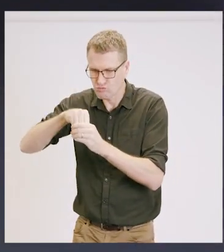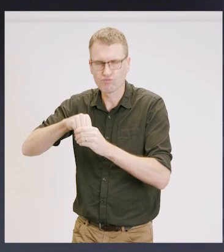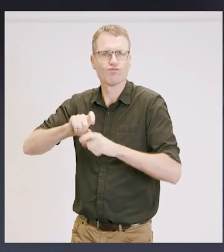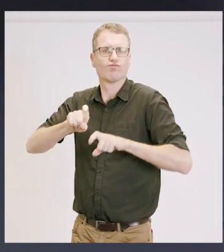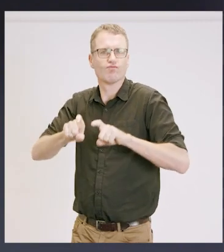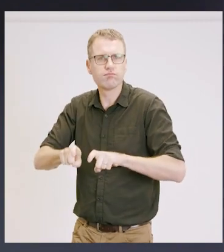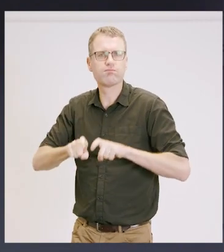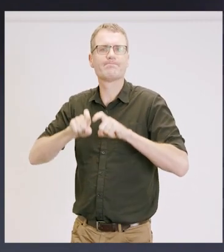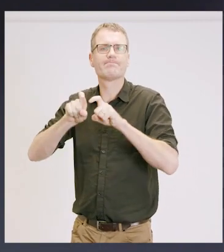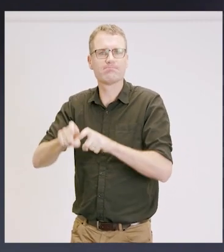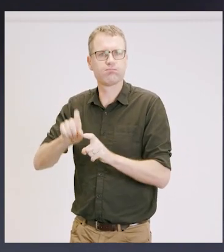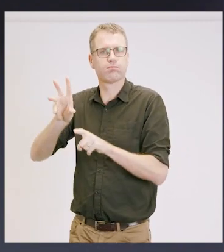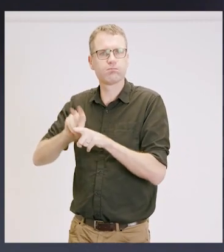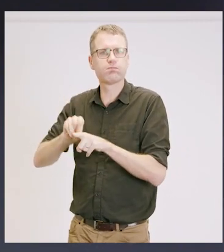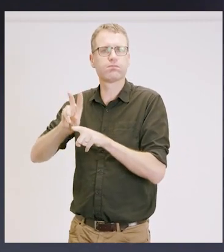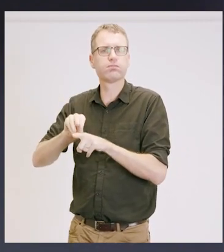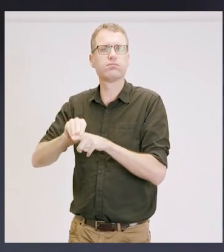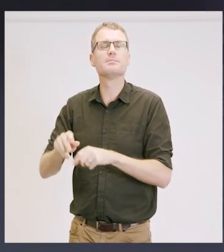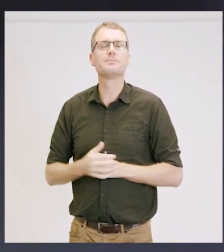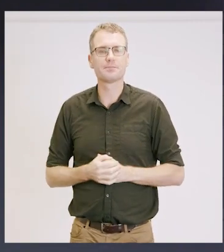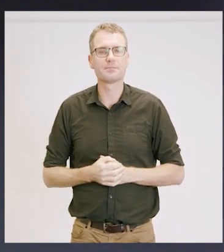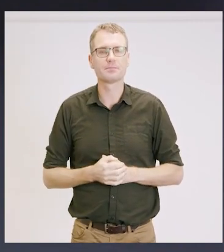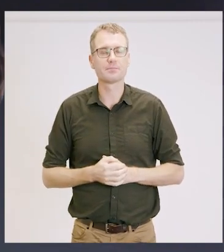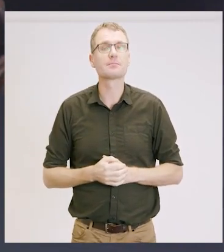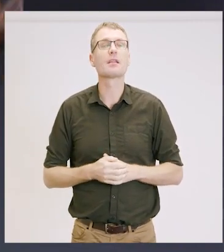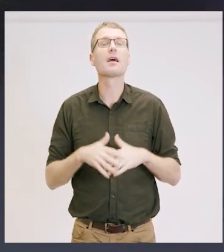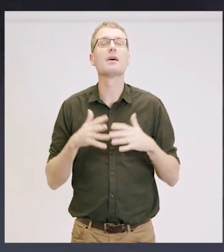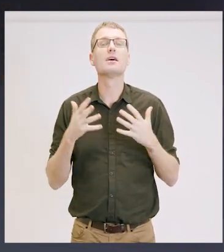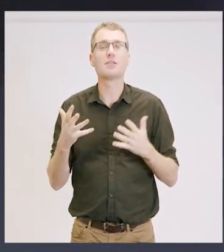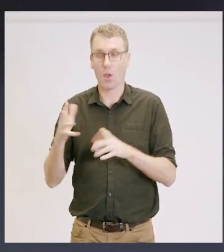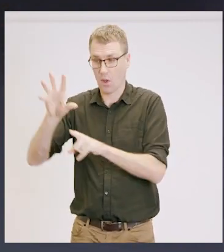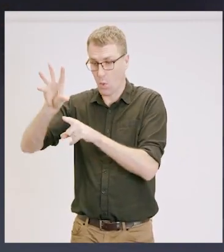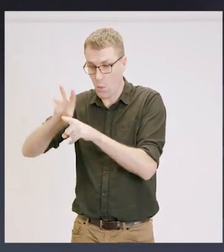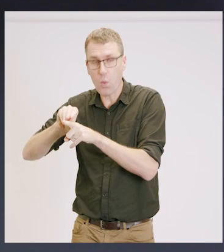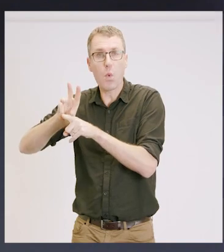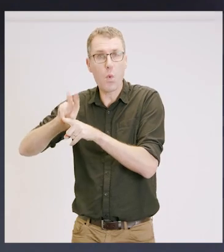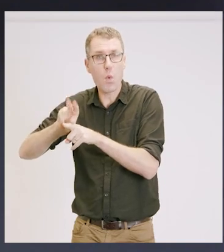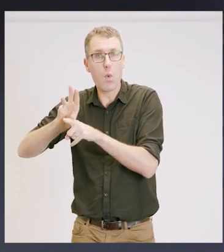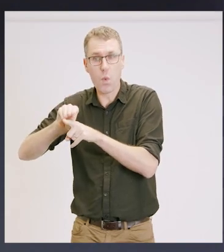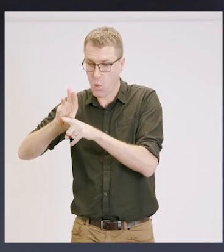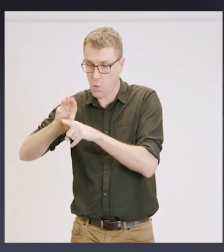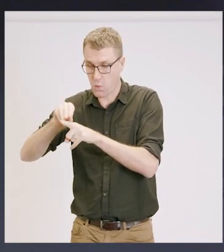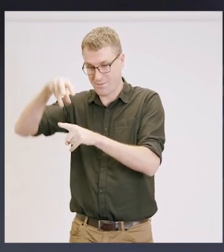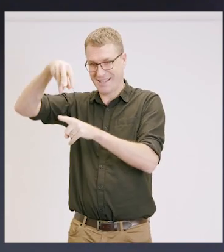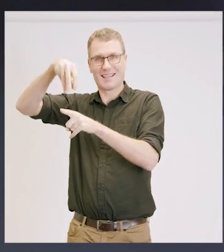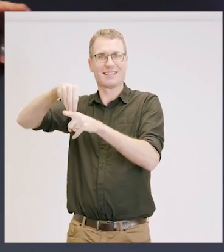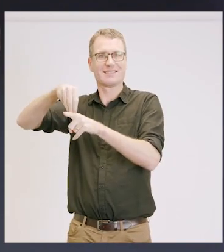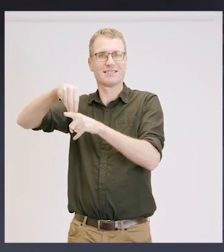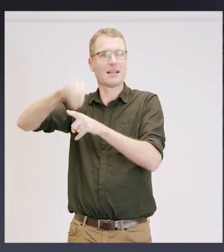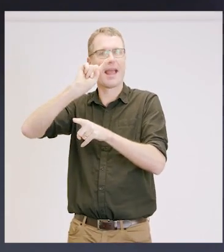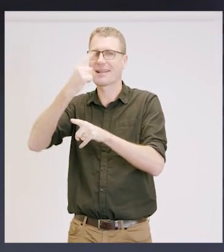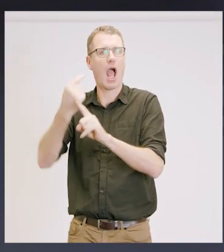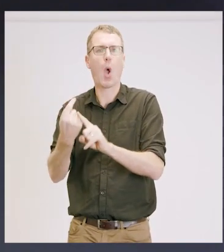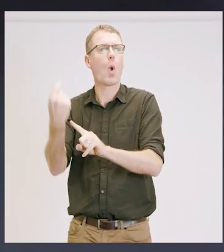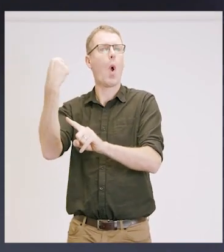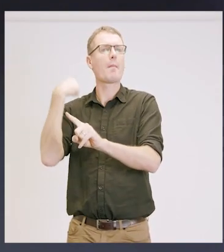like marinating. After the baptism, after the drenching, the marinade, that thing will never be